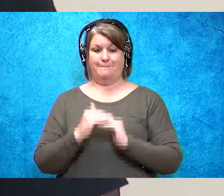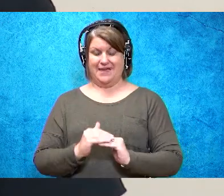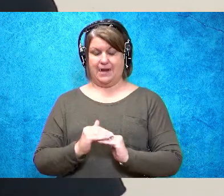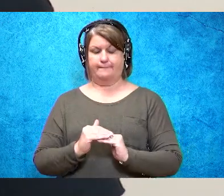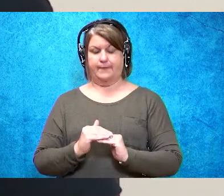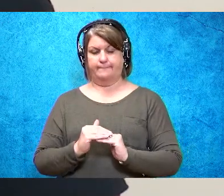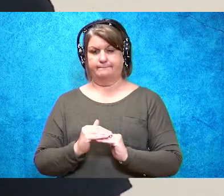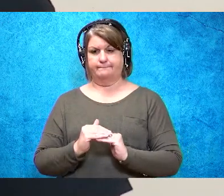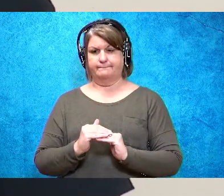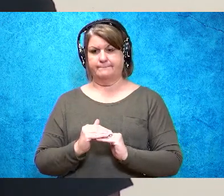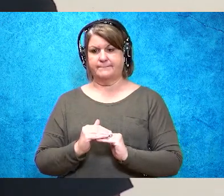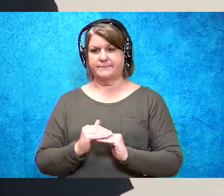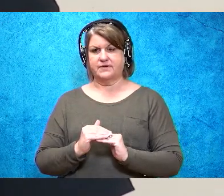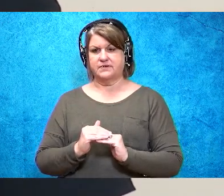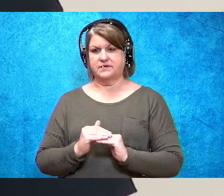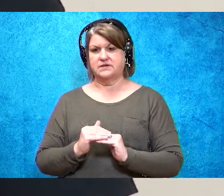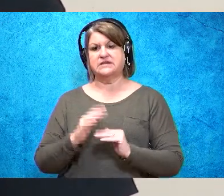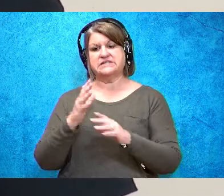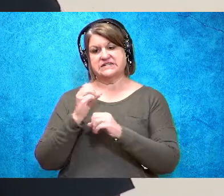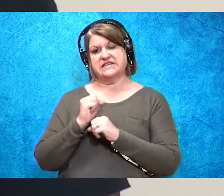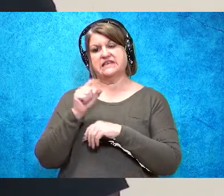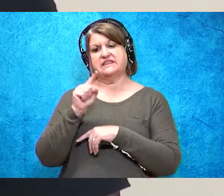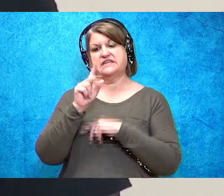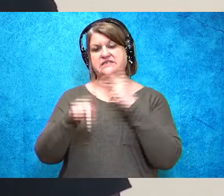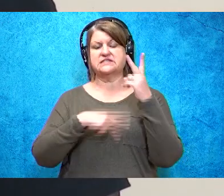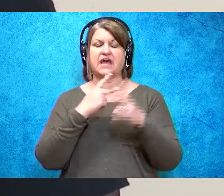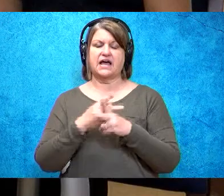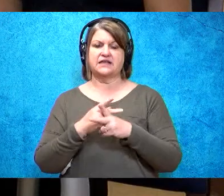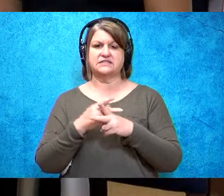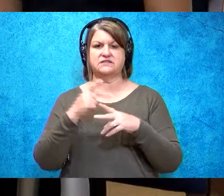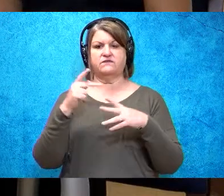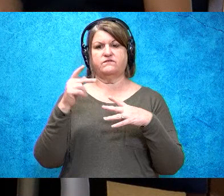attain each of these types of diploma options.